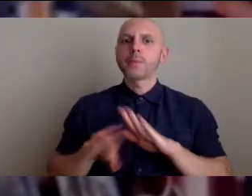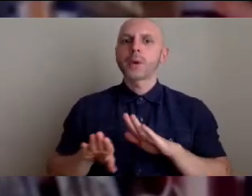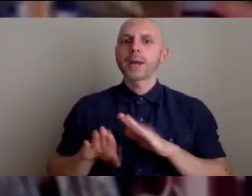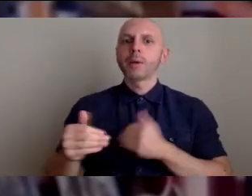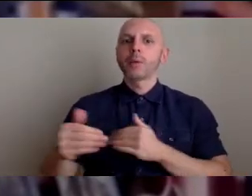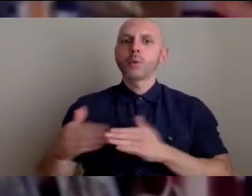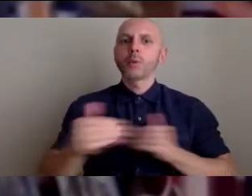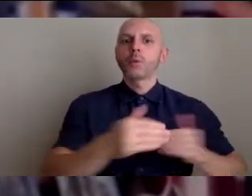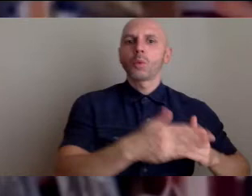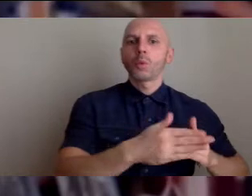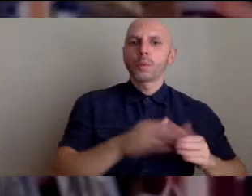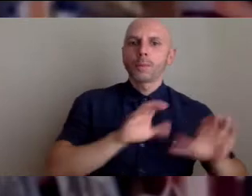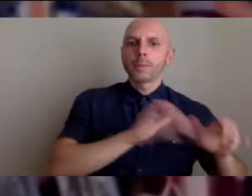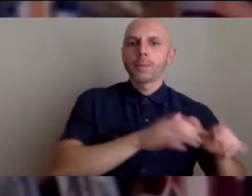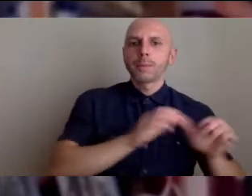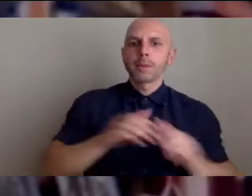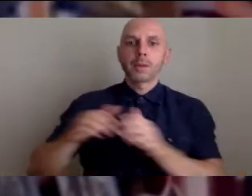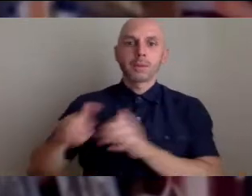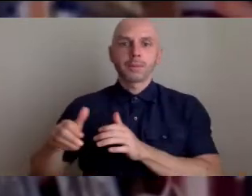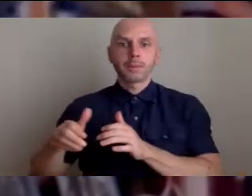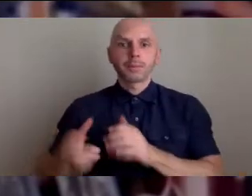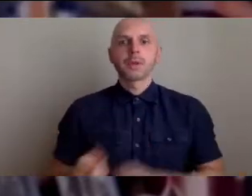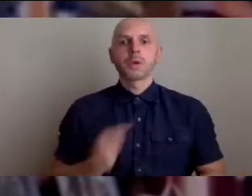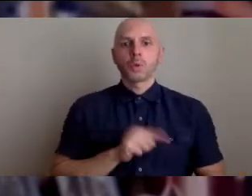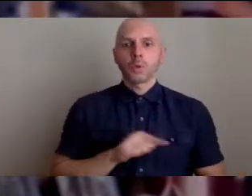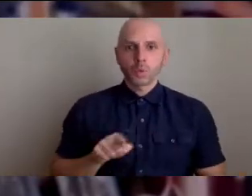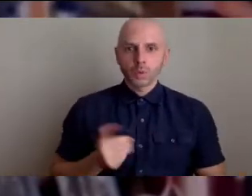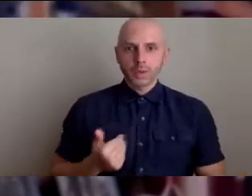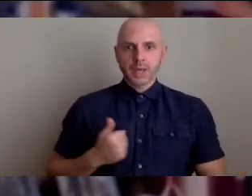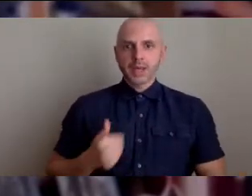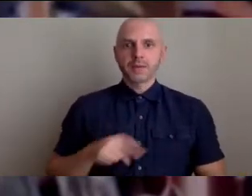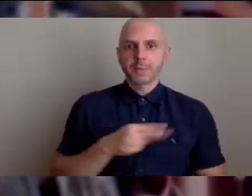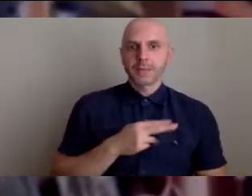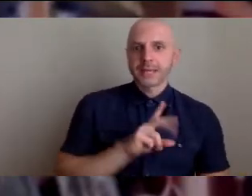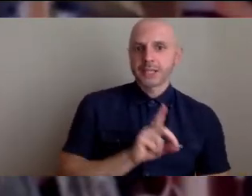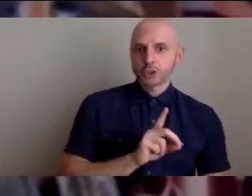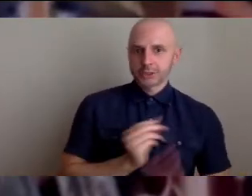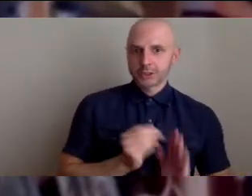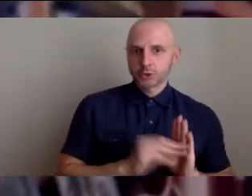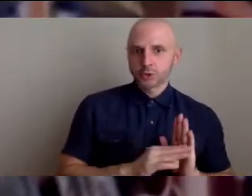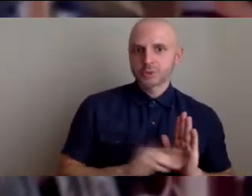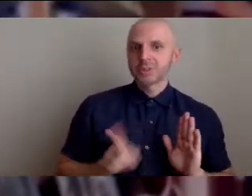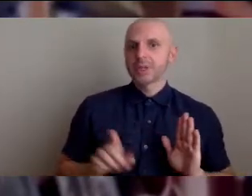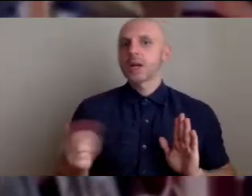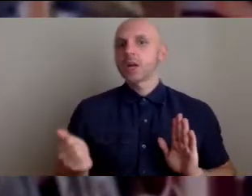example, I have an LLM student and a PhD student whose work I'm supervising, and another LLM student in the pipeline.